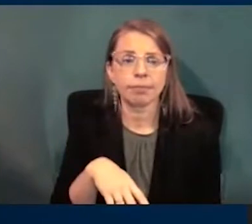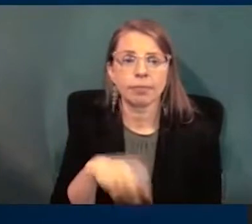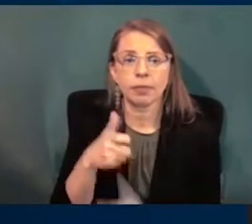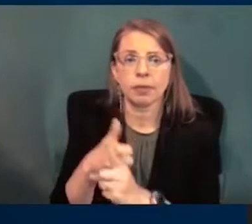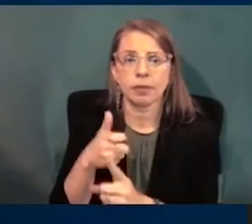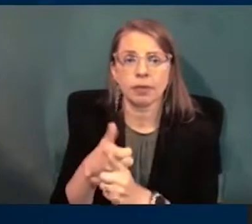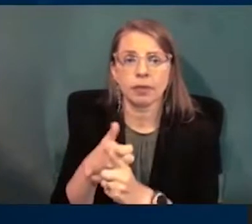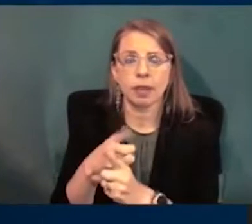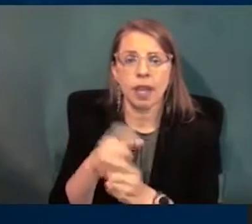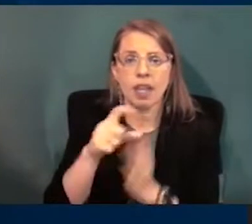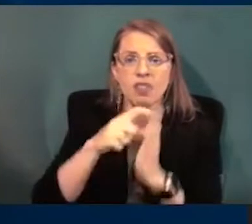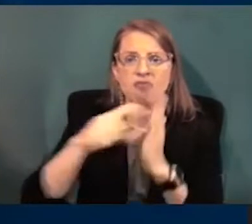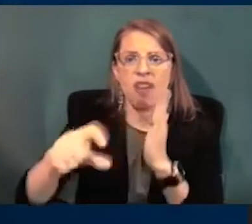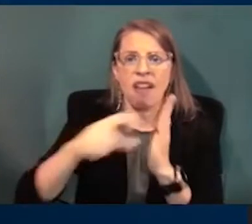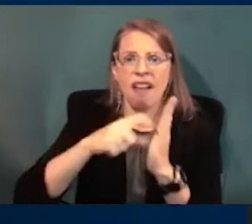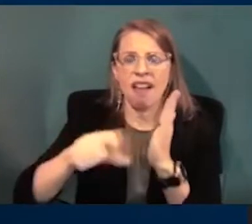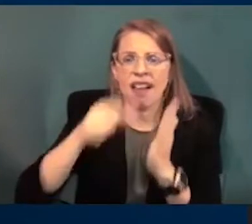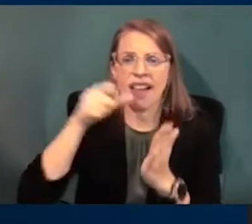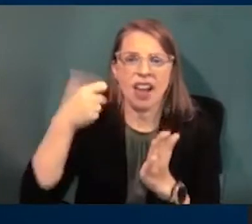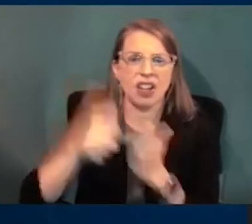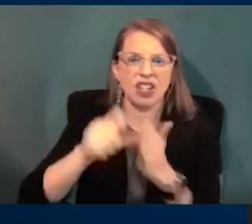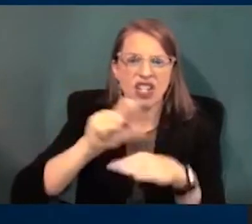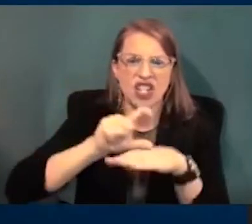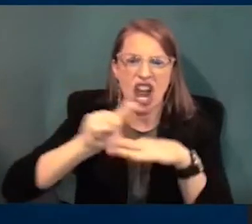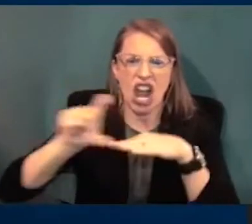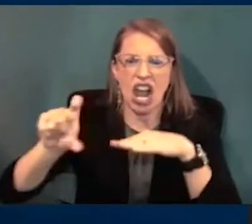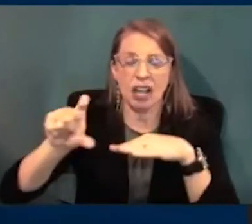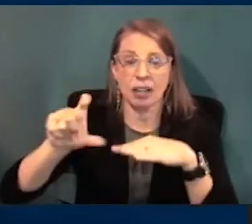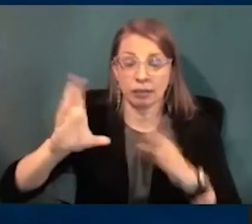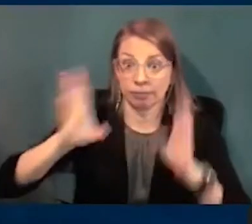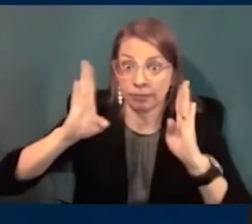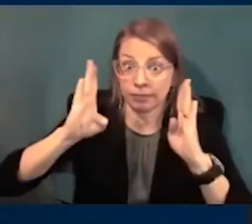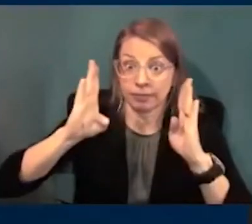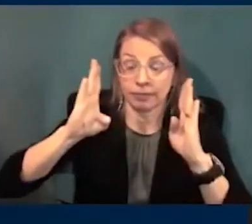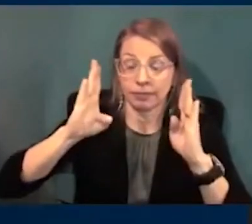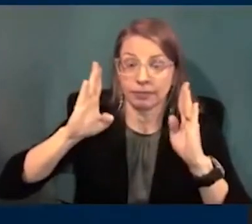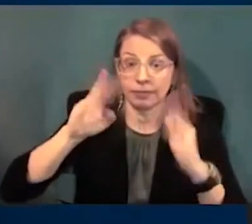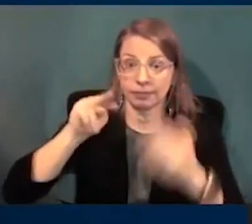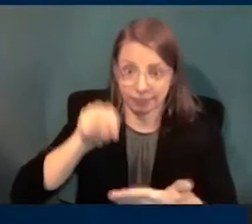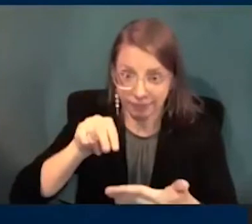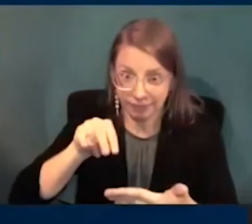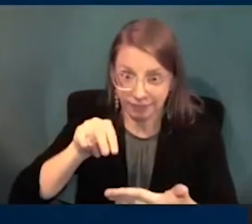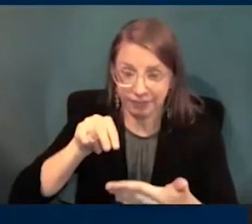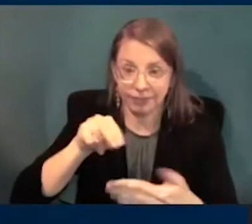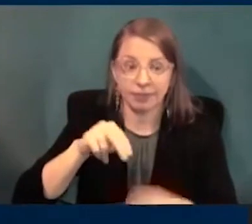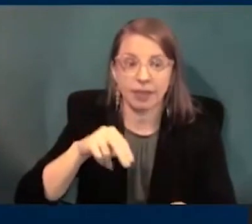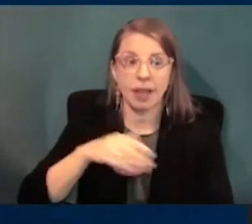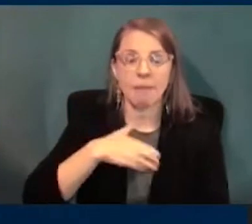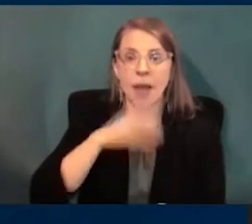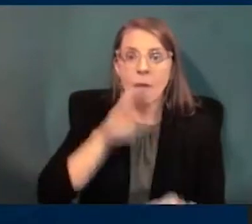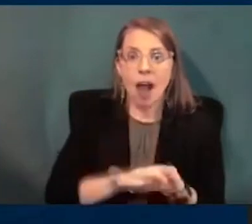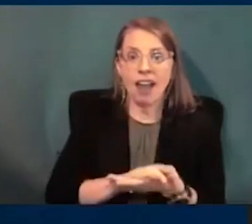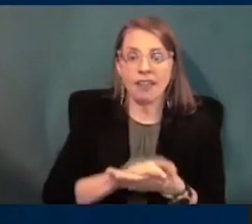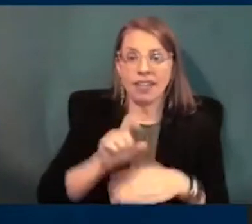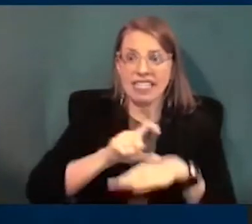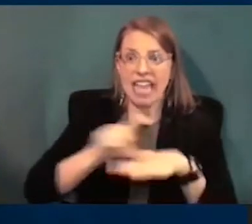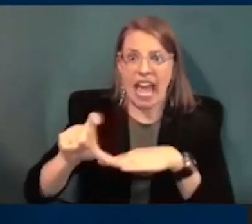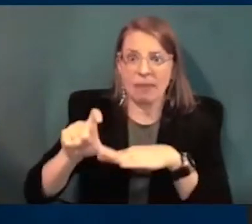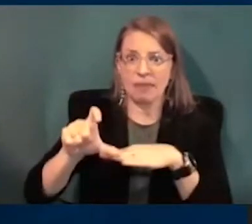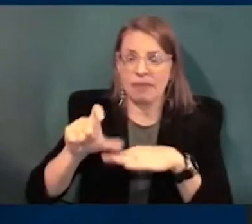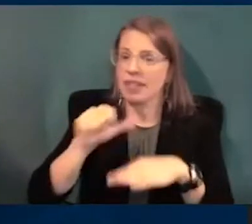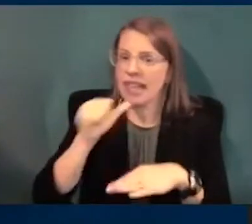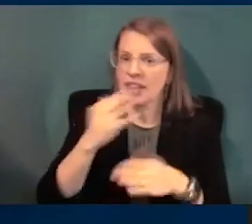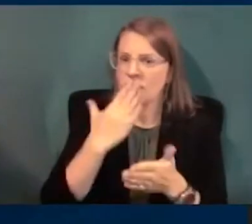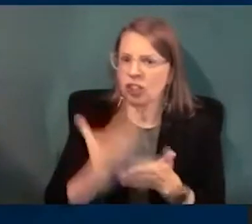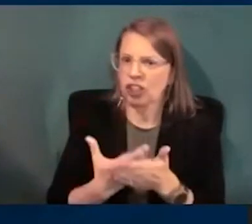caps. So I know She got that your attention. it does. I know Okay. that. When my wife writes to me Yeah. in caps, it's not usually a good sign. They're